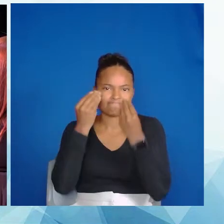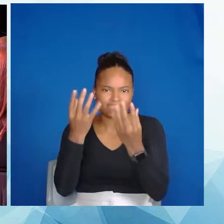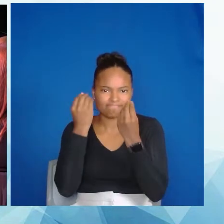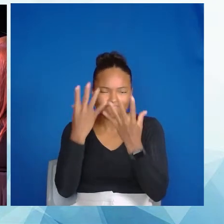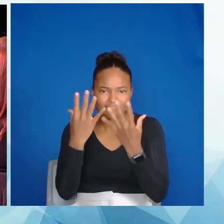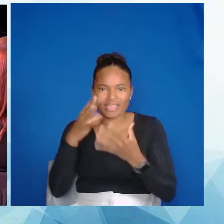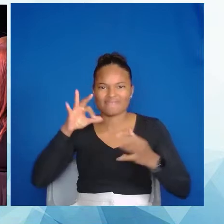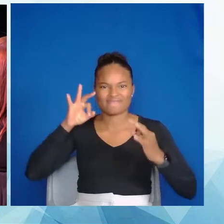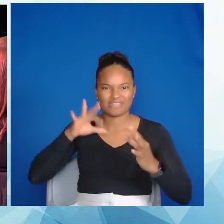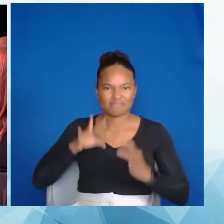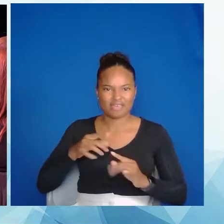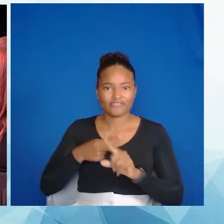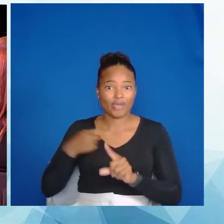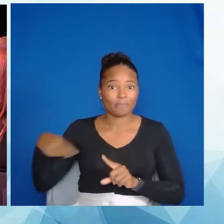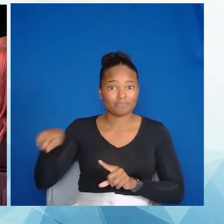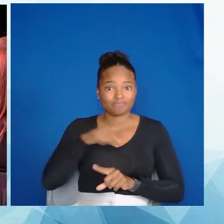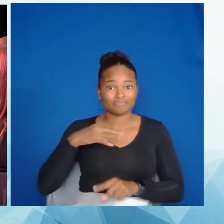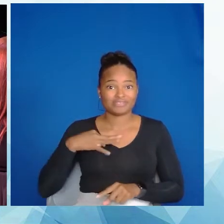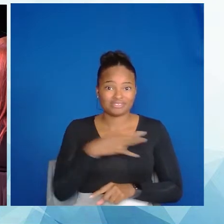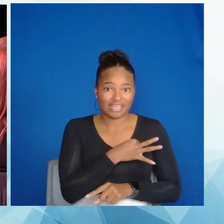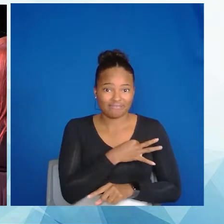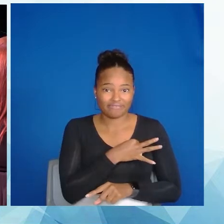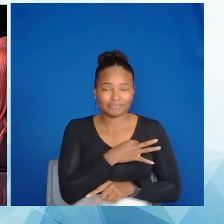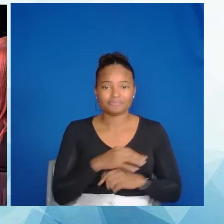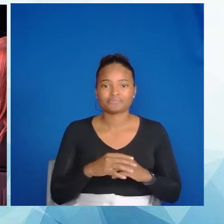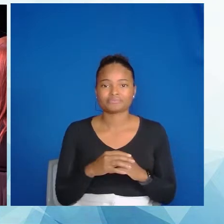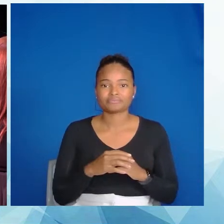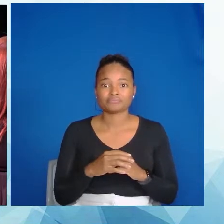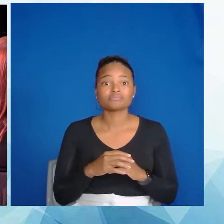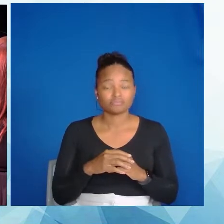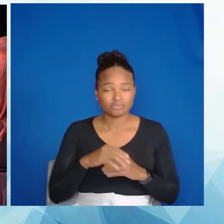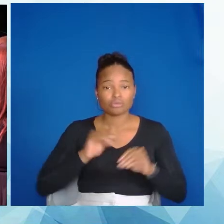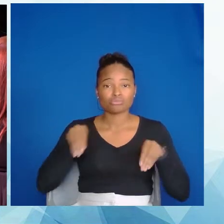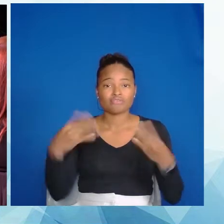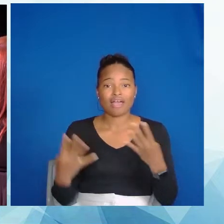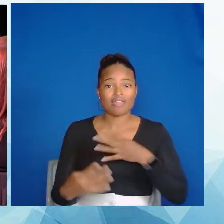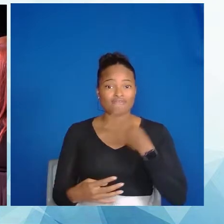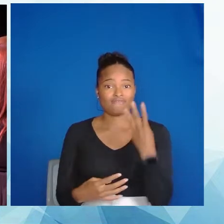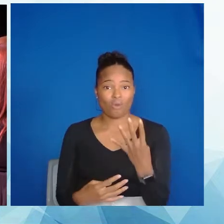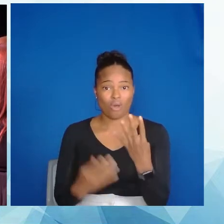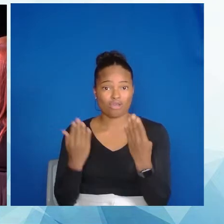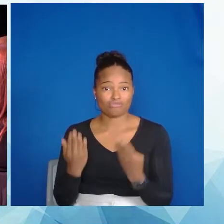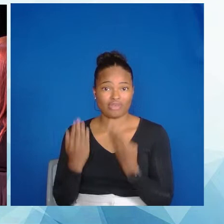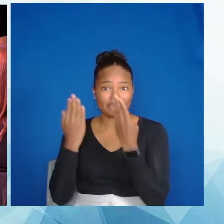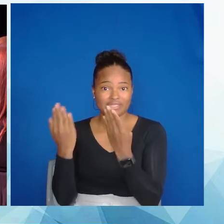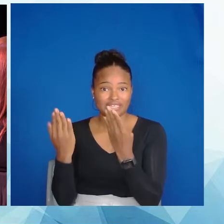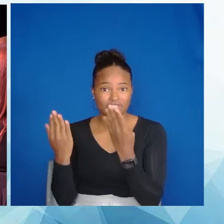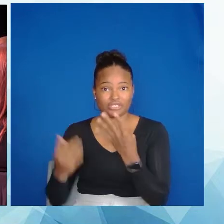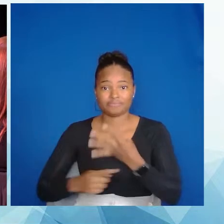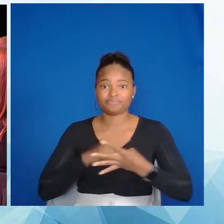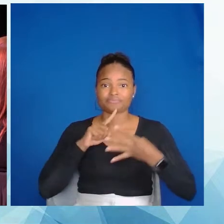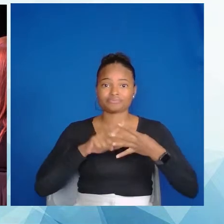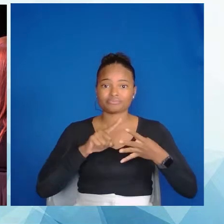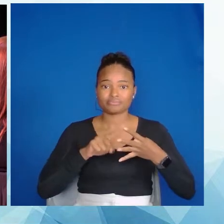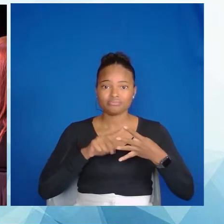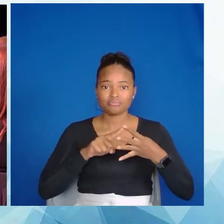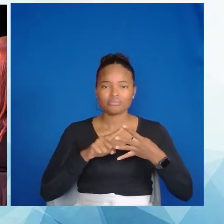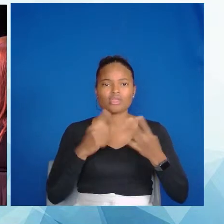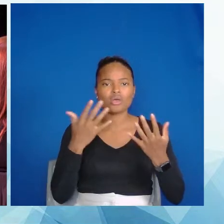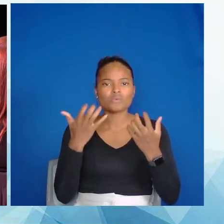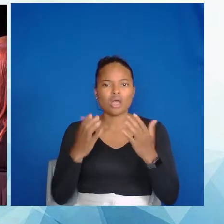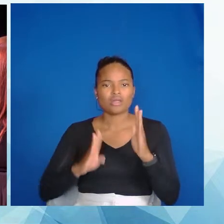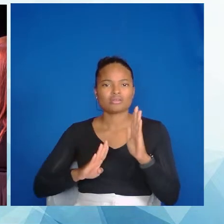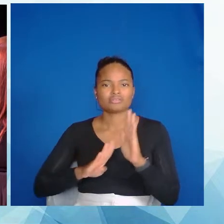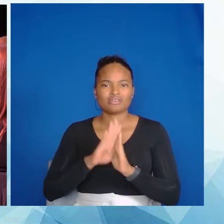with that, she gave us 4 recommendations. The first recommendation was to develop